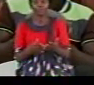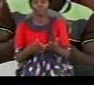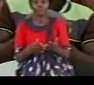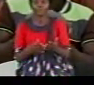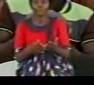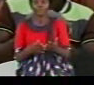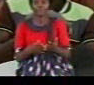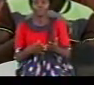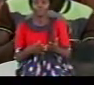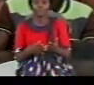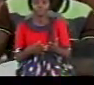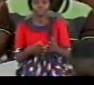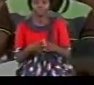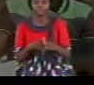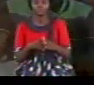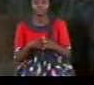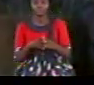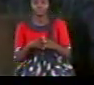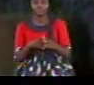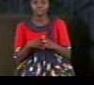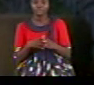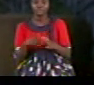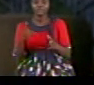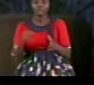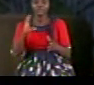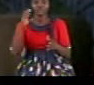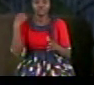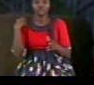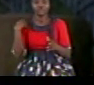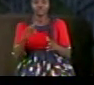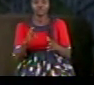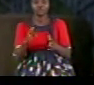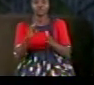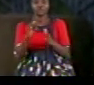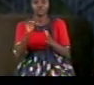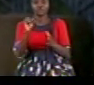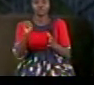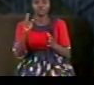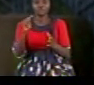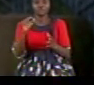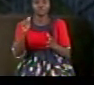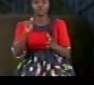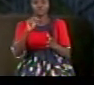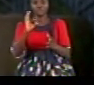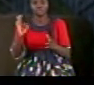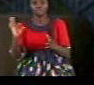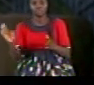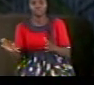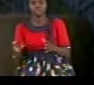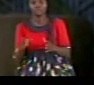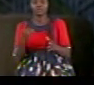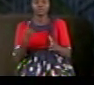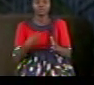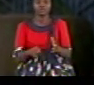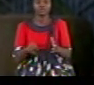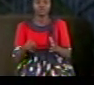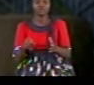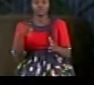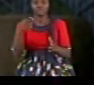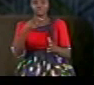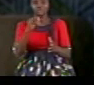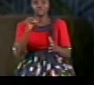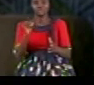Staff Stephanos Bana, Chief of Staff, Government House Administration, Honorable Kagama